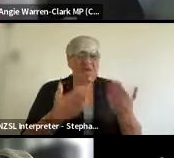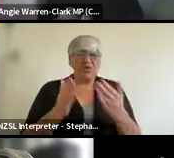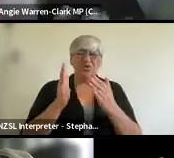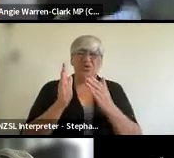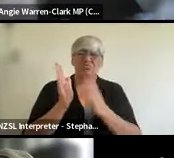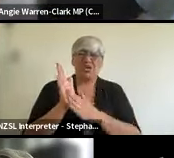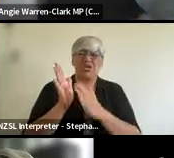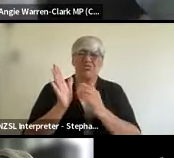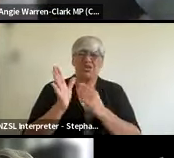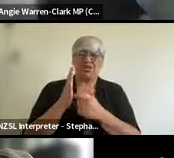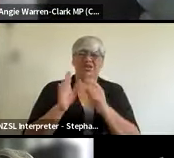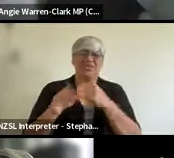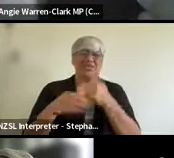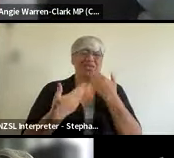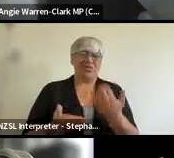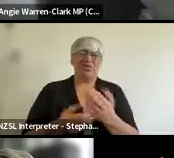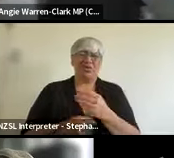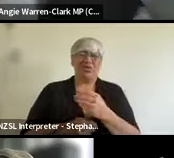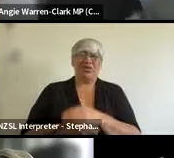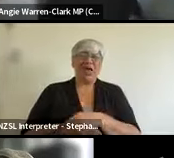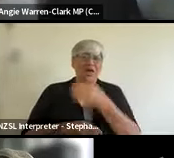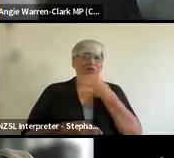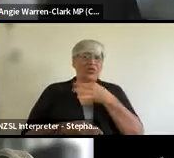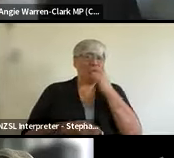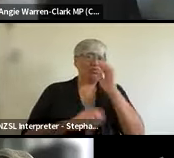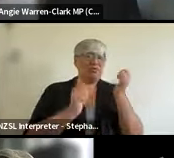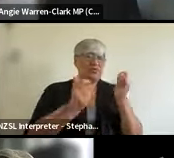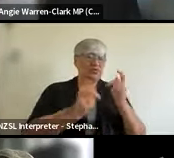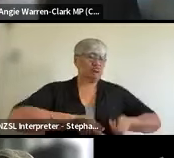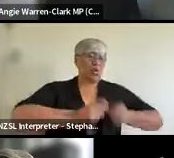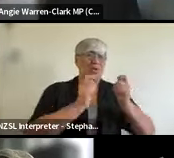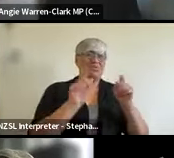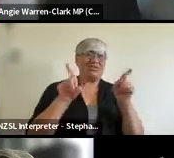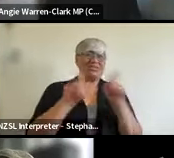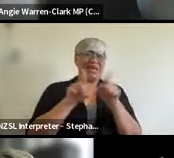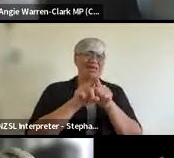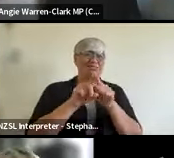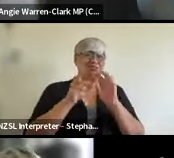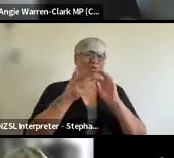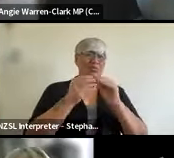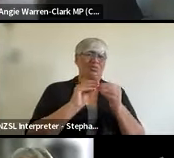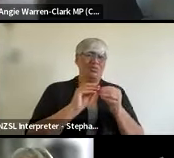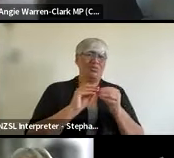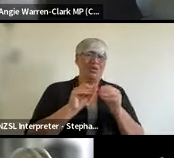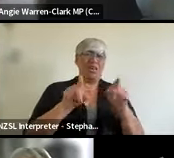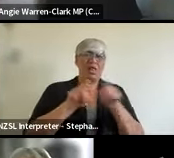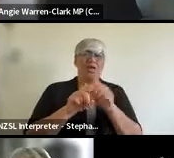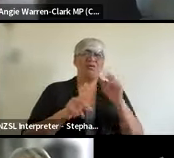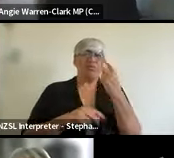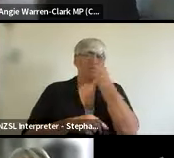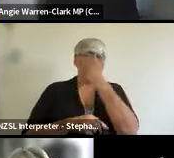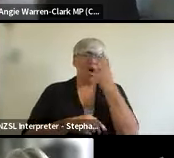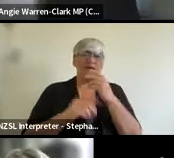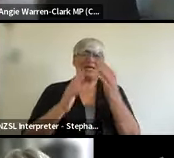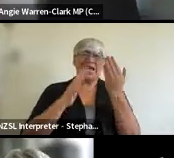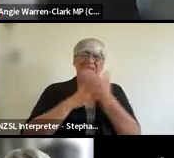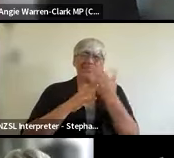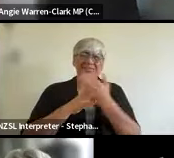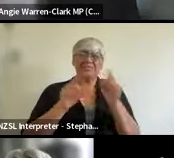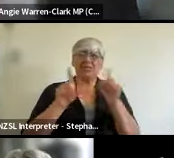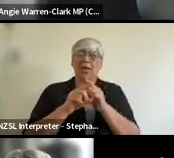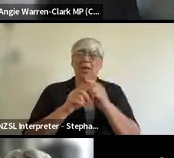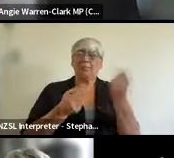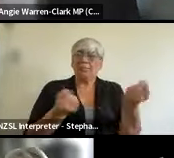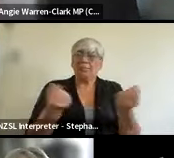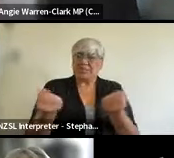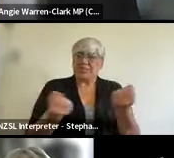submission. A number of submitters have raised similar issues around the issues of blind passengers accessing particularly bus